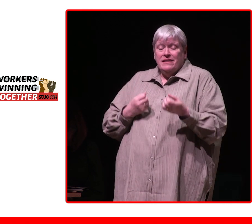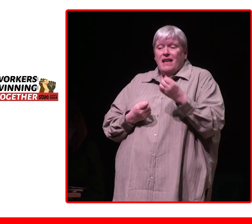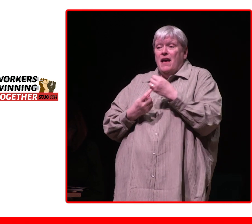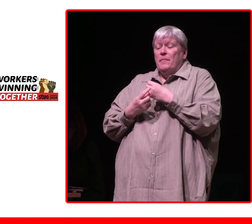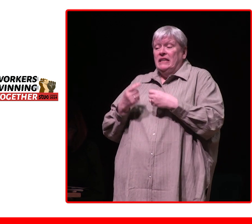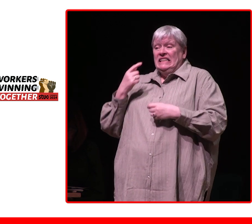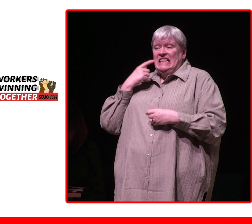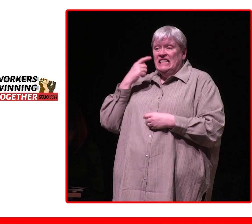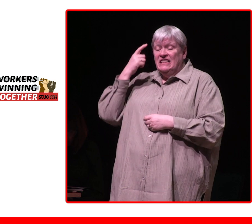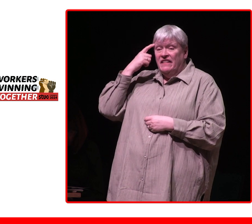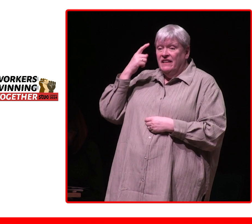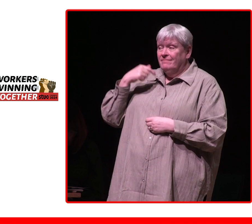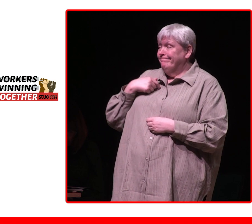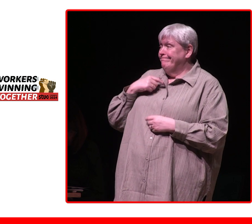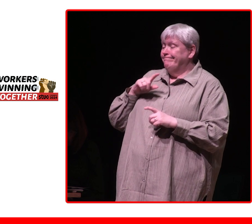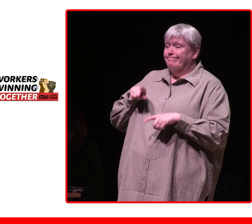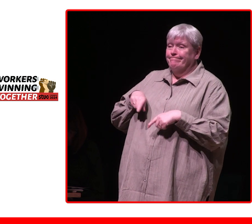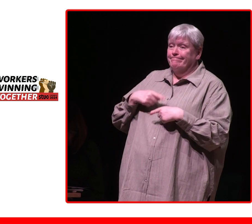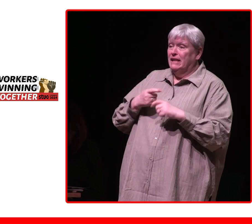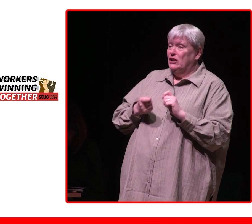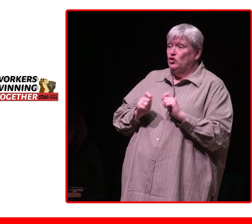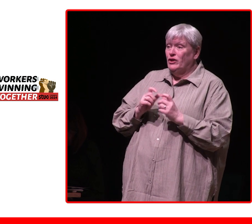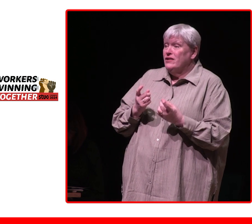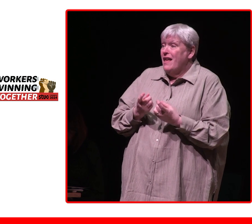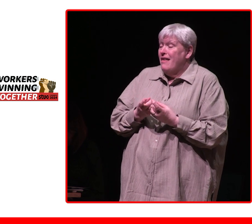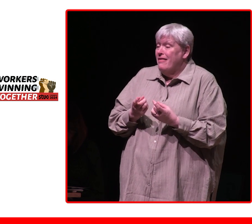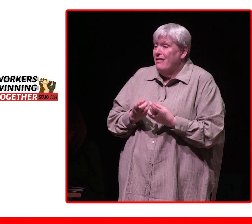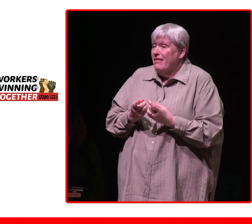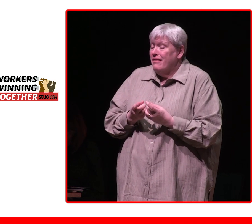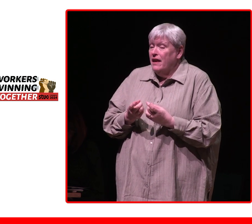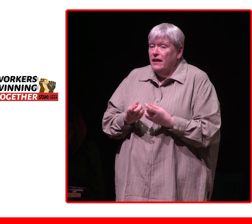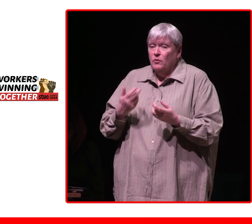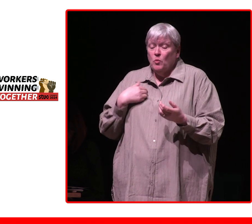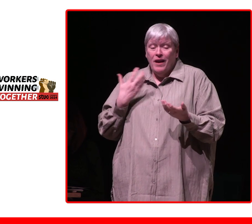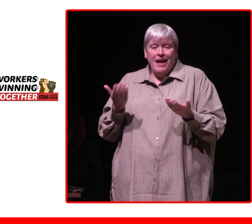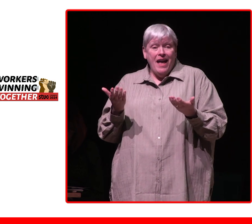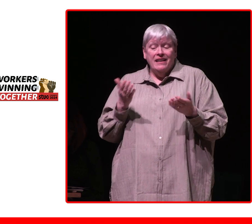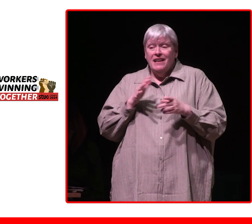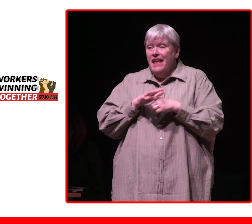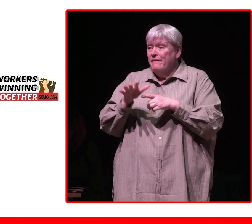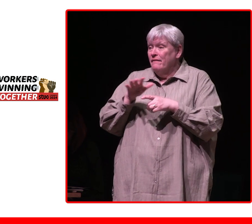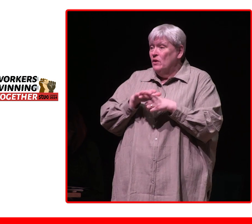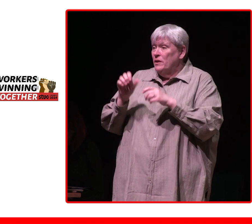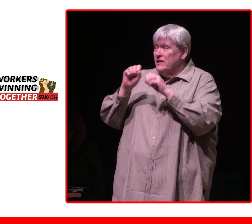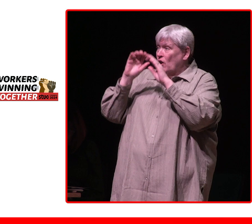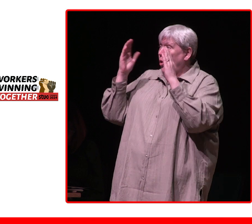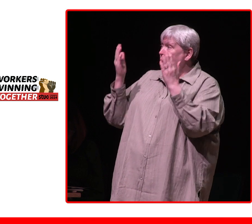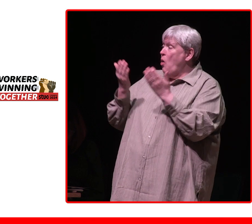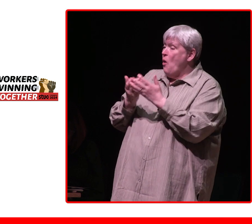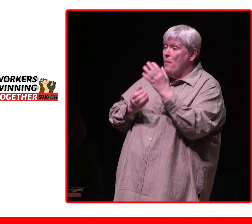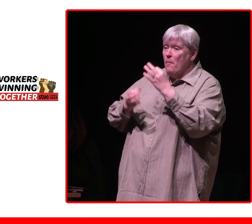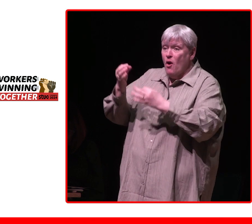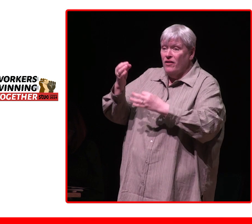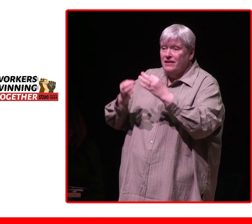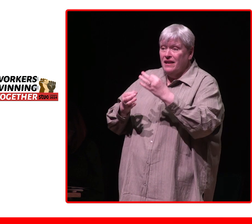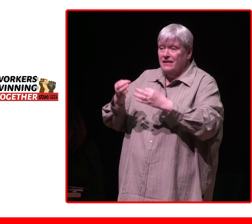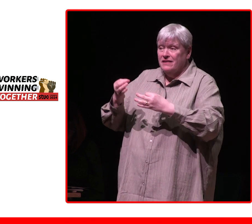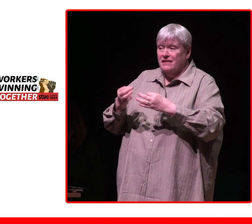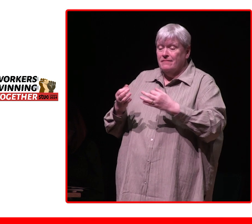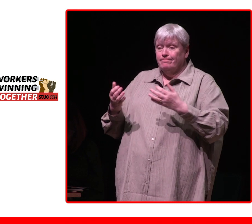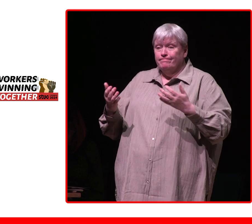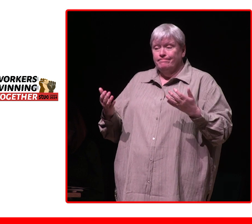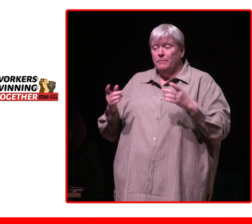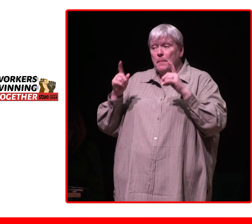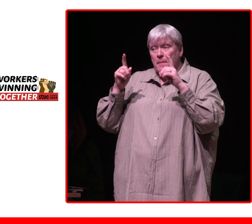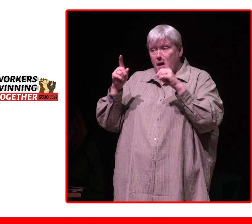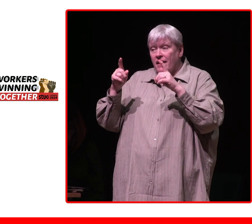think that we can't make a difference, that we can't influence the global politics that are at play here.